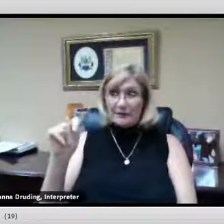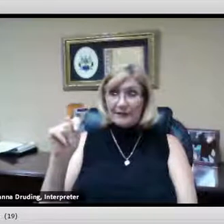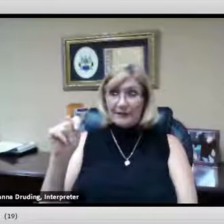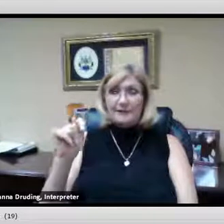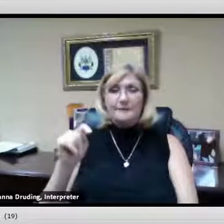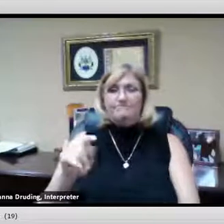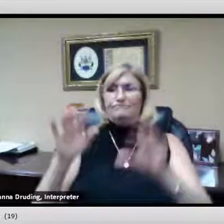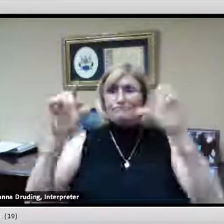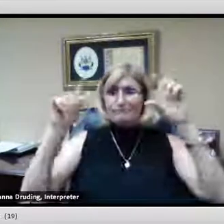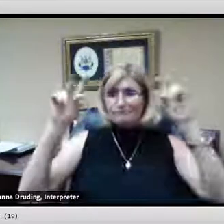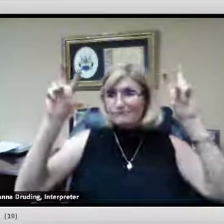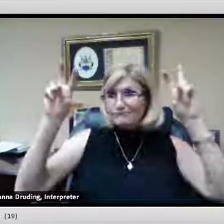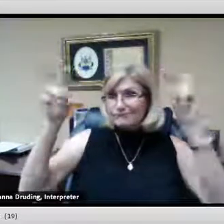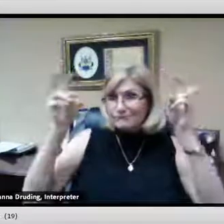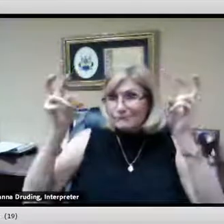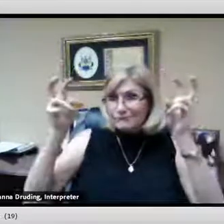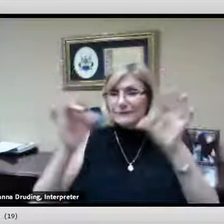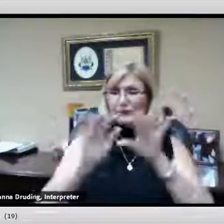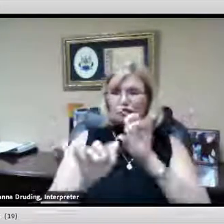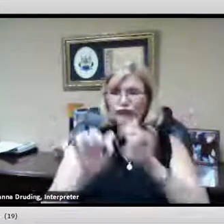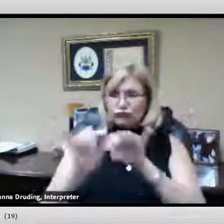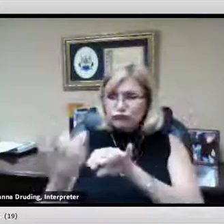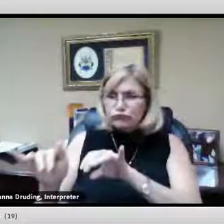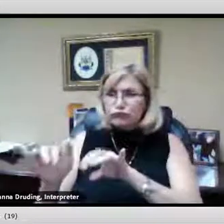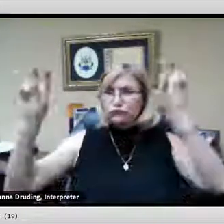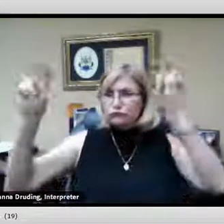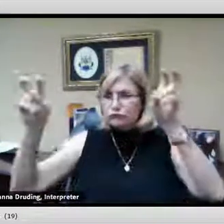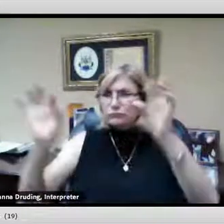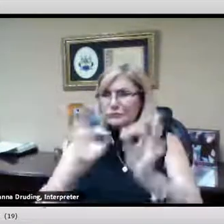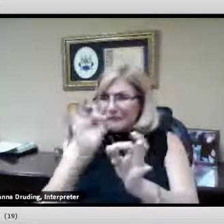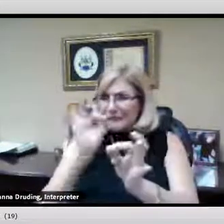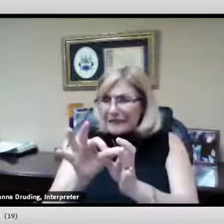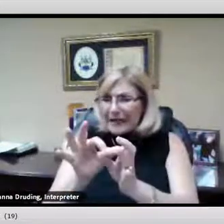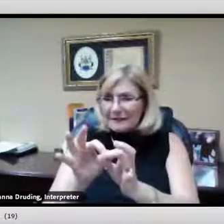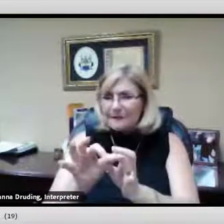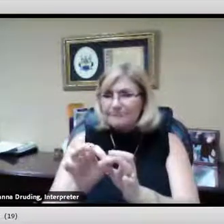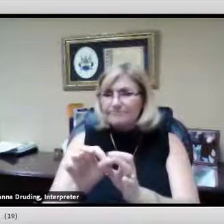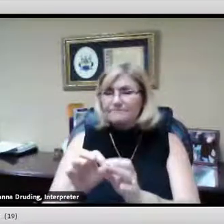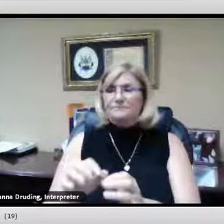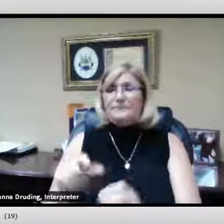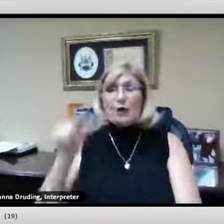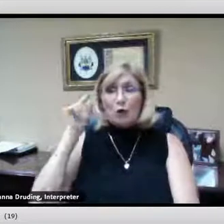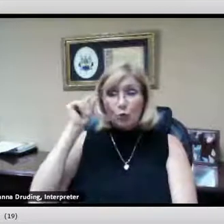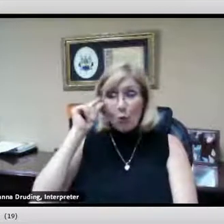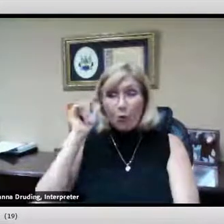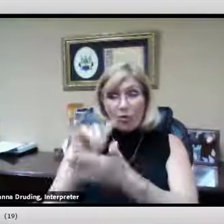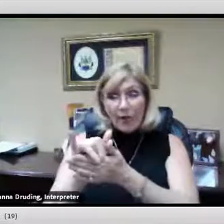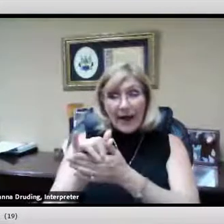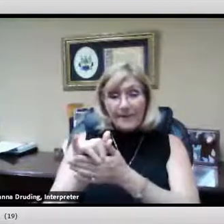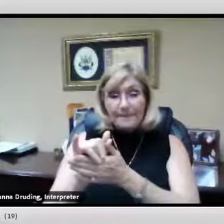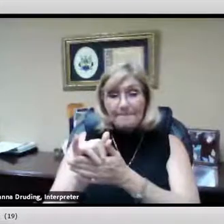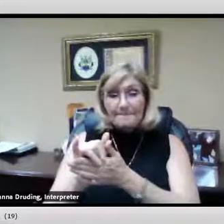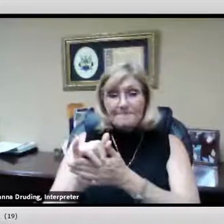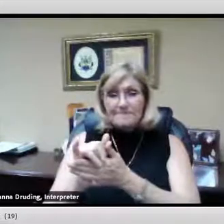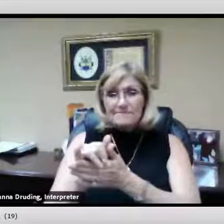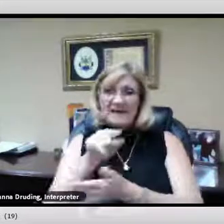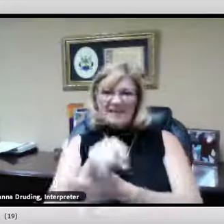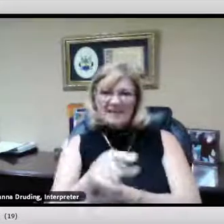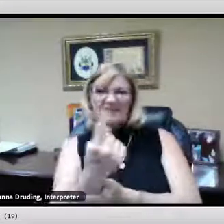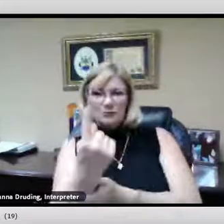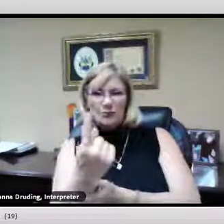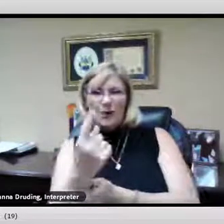search. So in quotes, I will put whatever is displaying on the screen. I will just Google that phrase. This is one I just